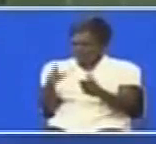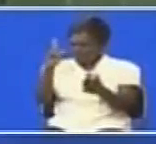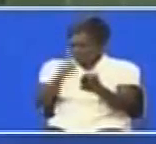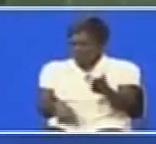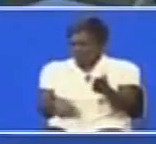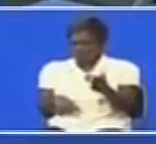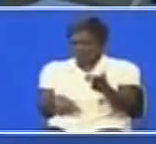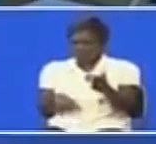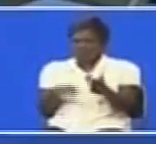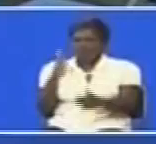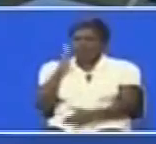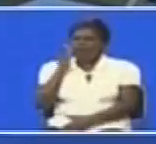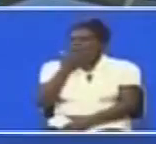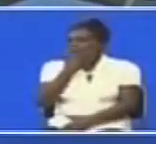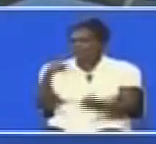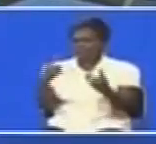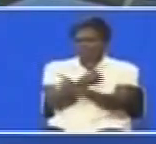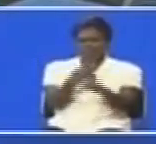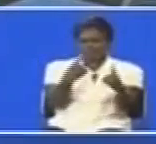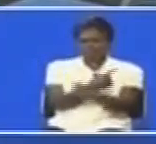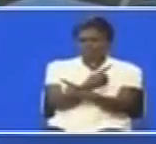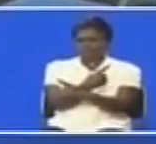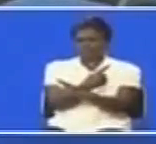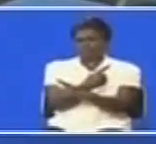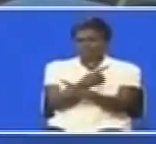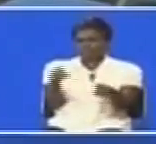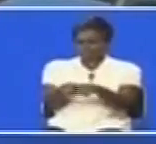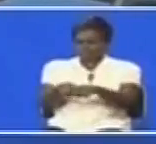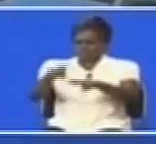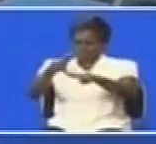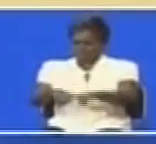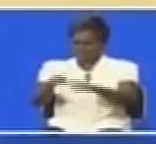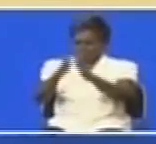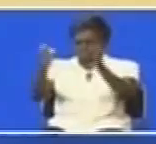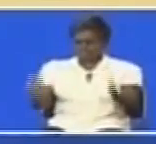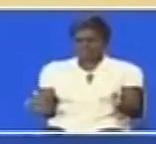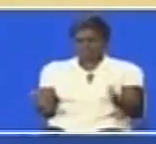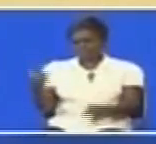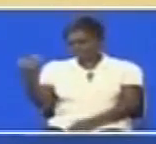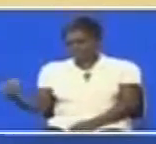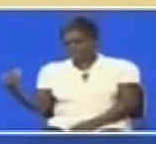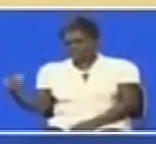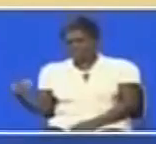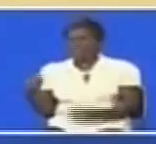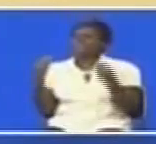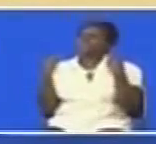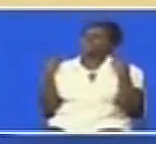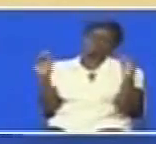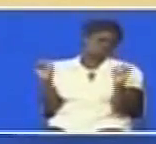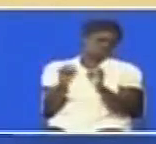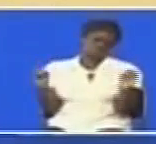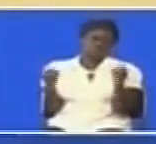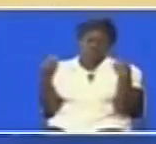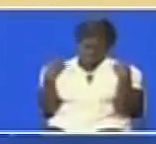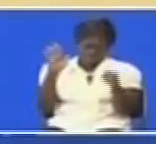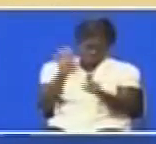boards, are the color codes of different classes that have matching seats and lockers. Students will no longer be sleeping. They sleep a